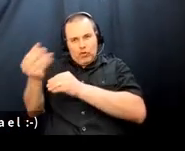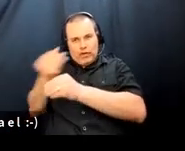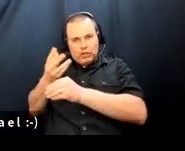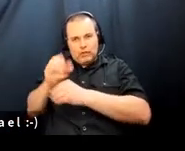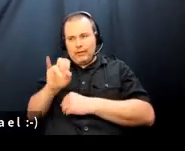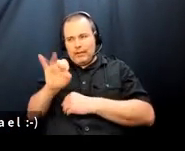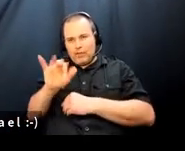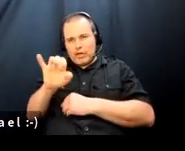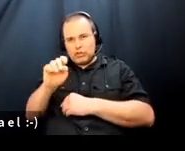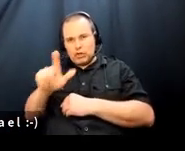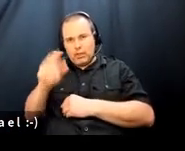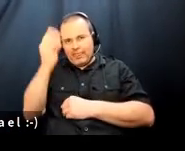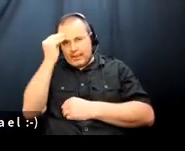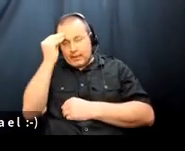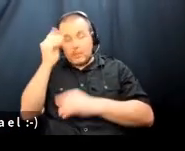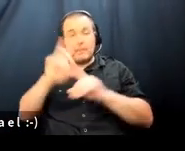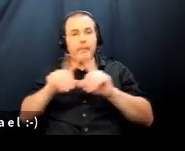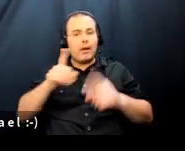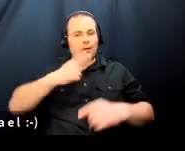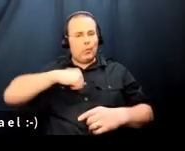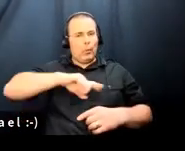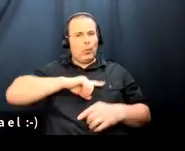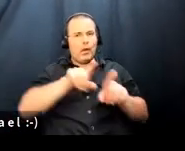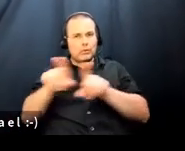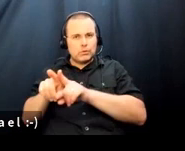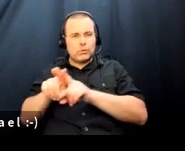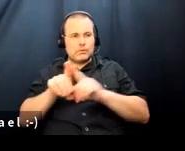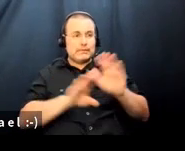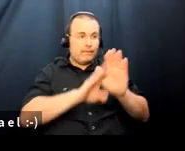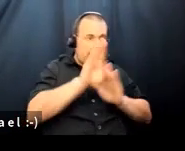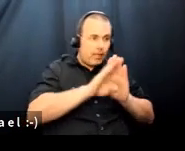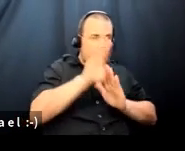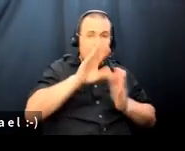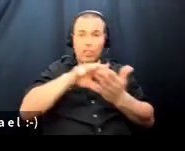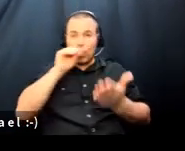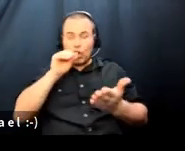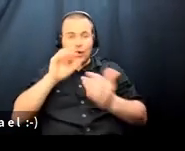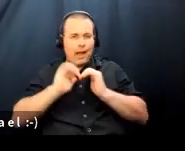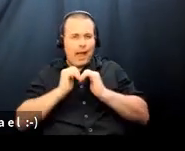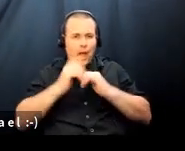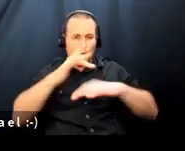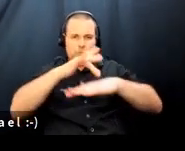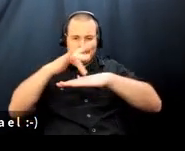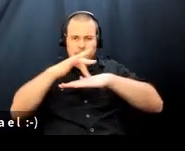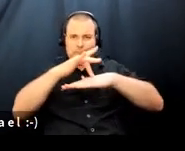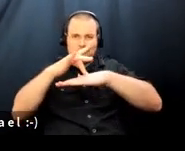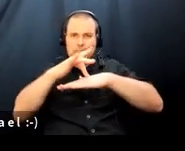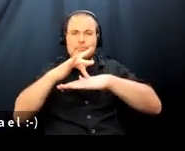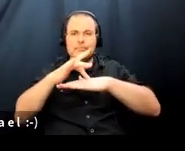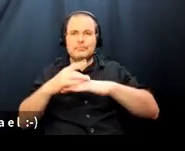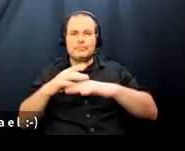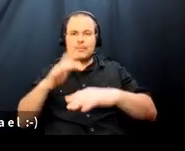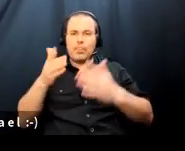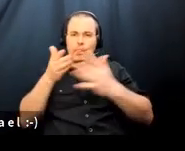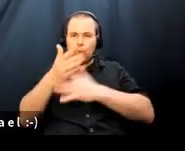But we also develop and learn, the brain develops tactily. Here's what I mean by that, is that